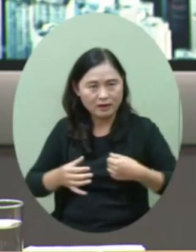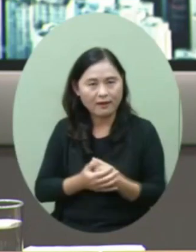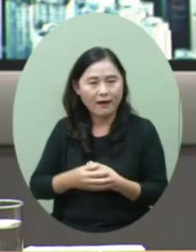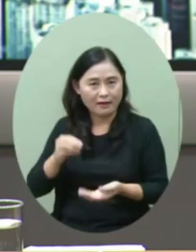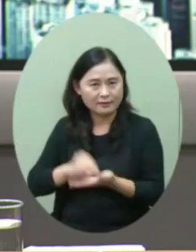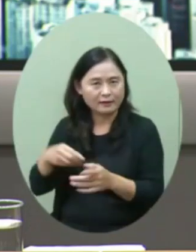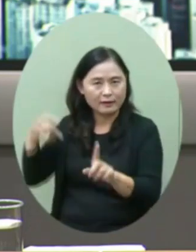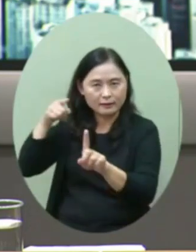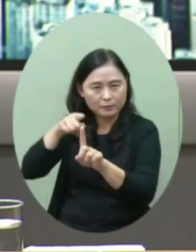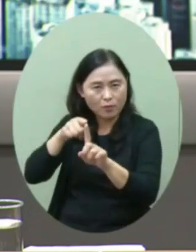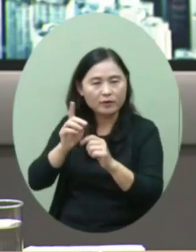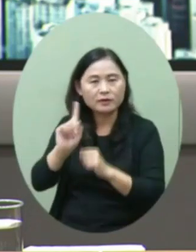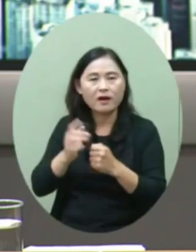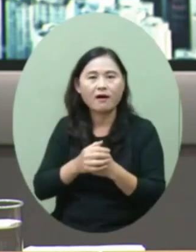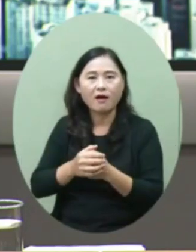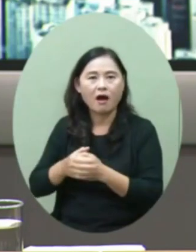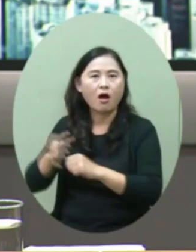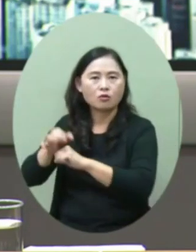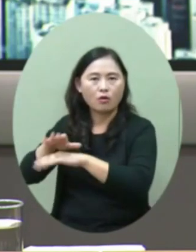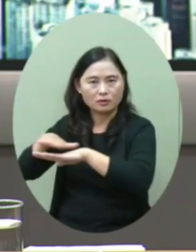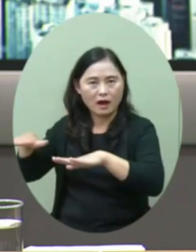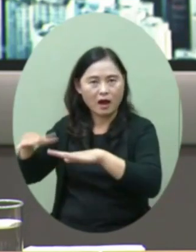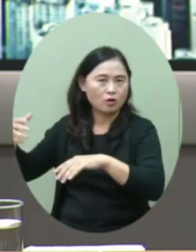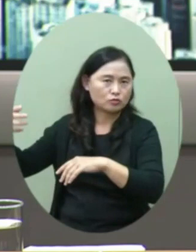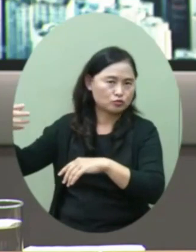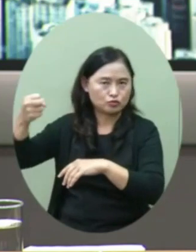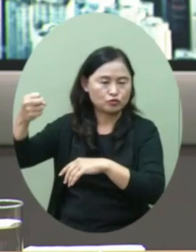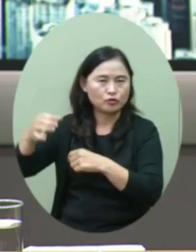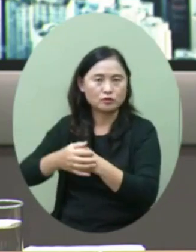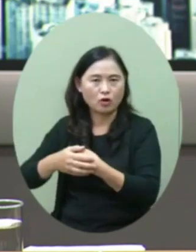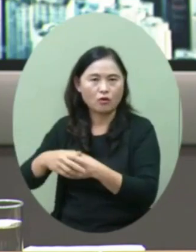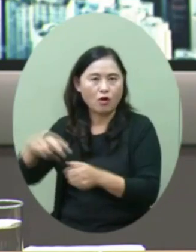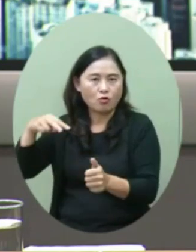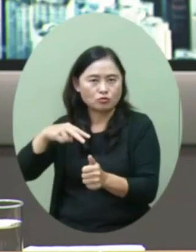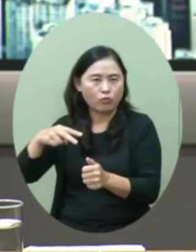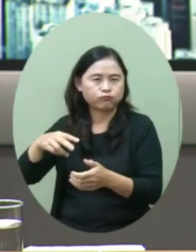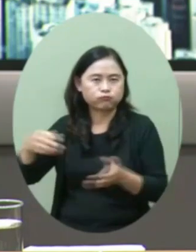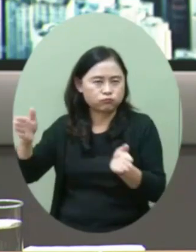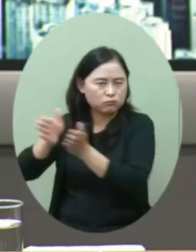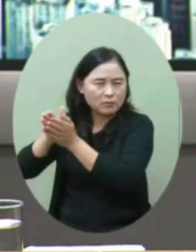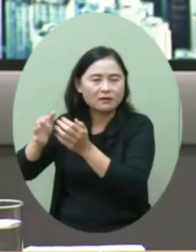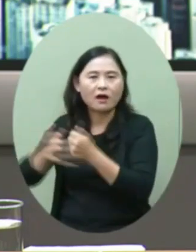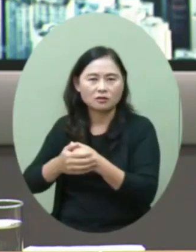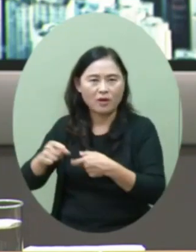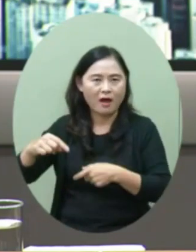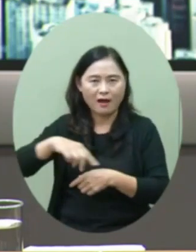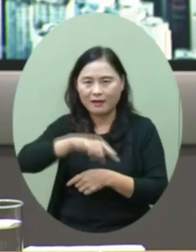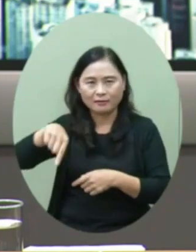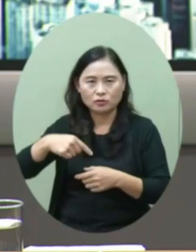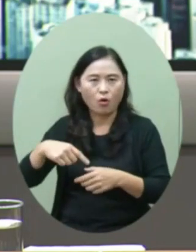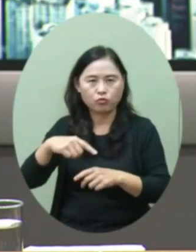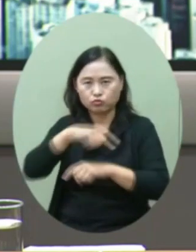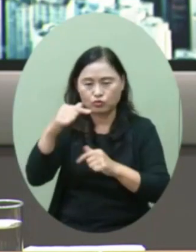the original objective of one country, 2 systems for handover is to safeguard the unity and